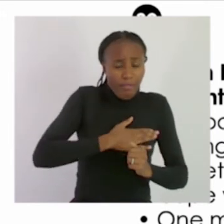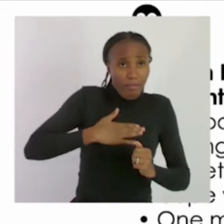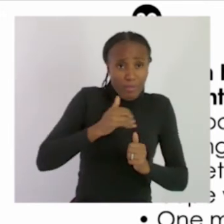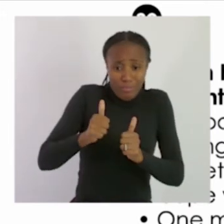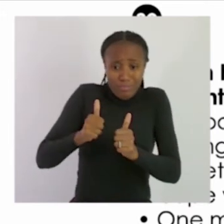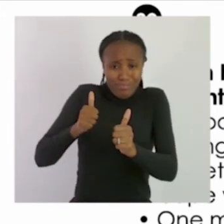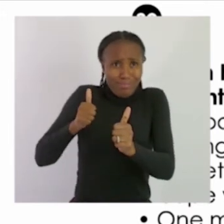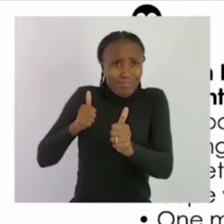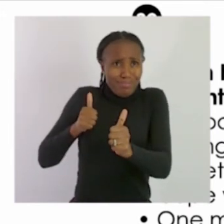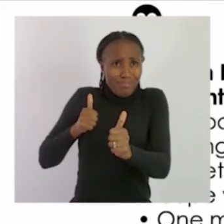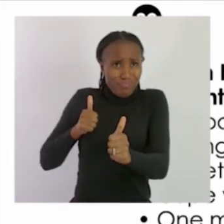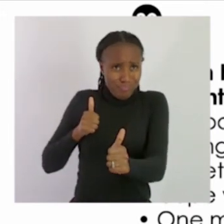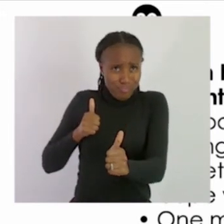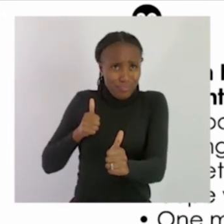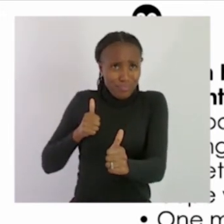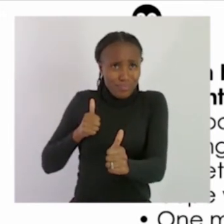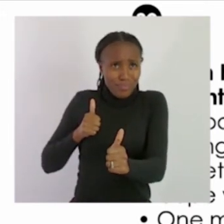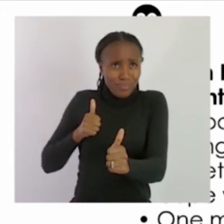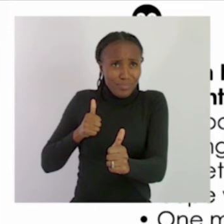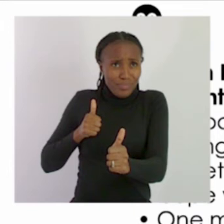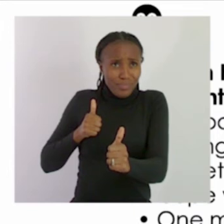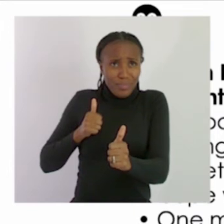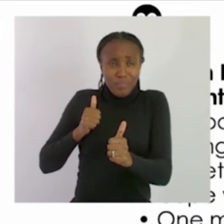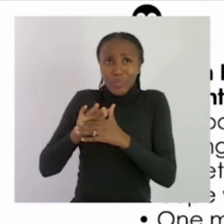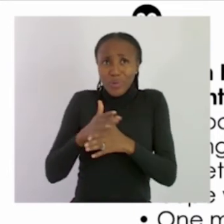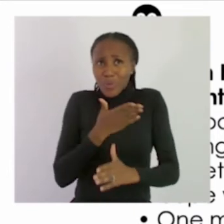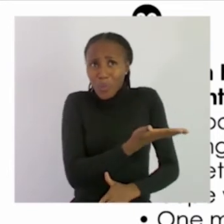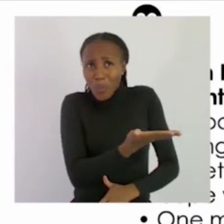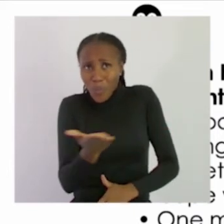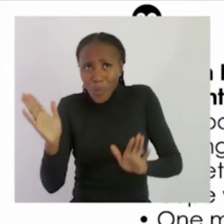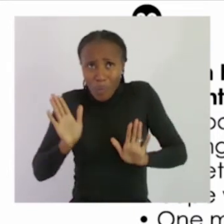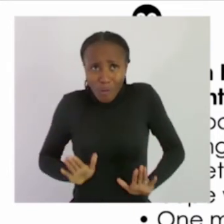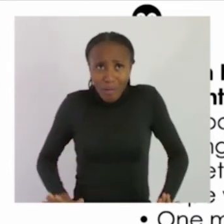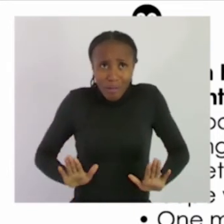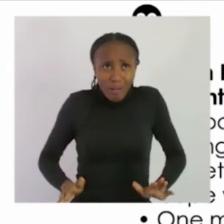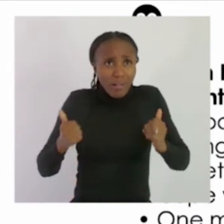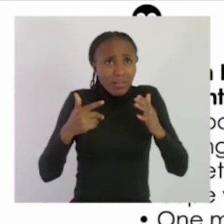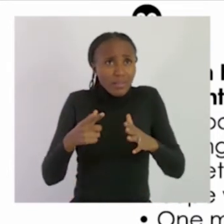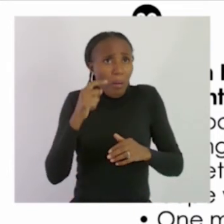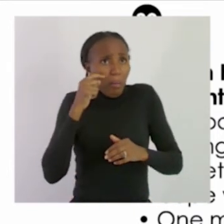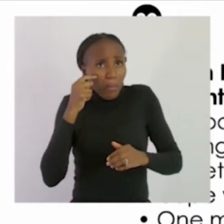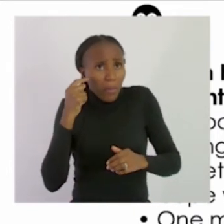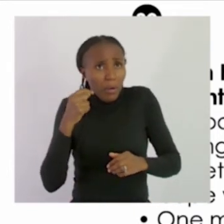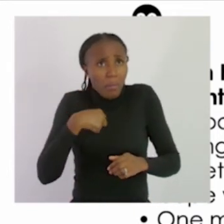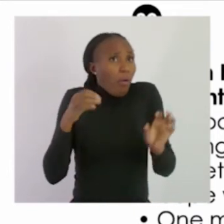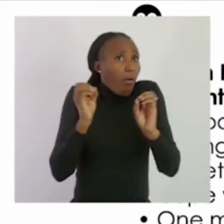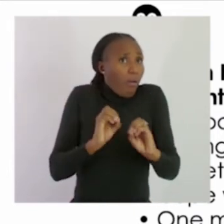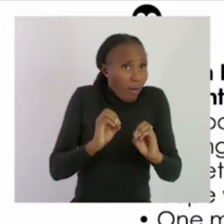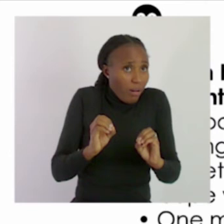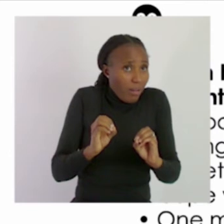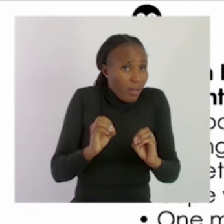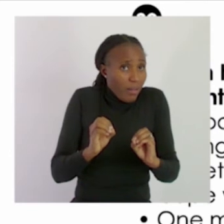One might feel that one is behind everybody else. Some people might even think that if their